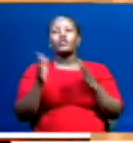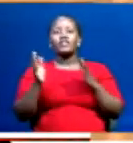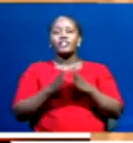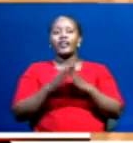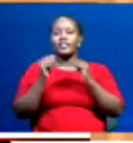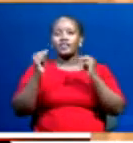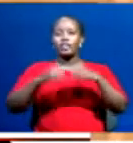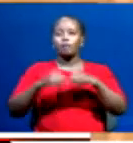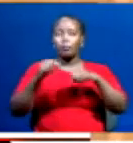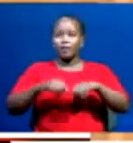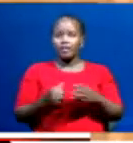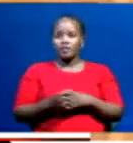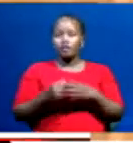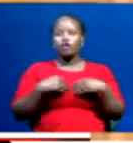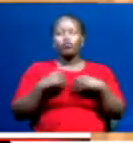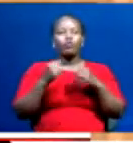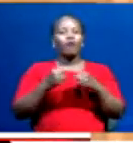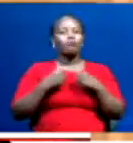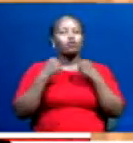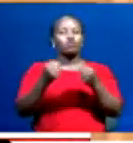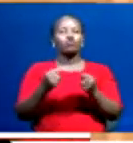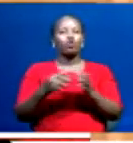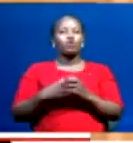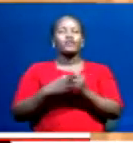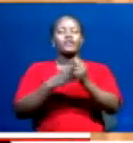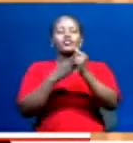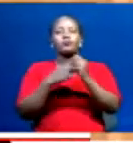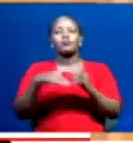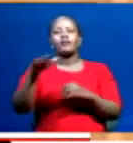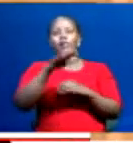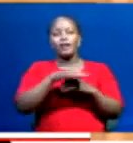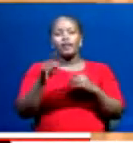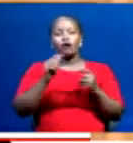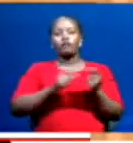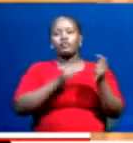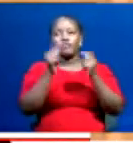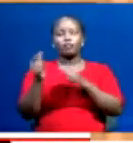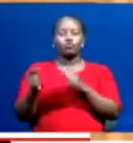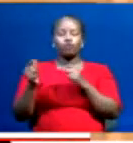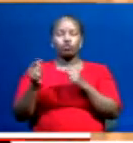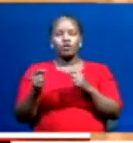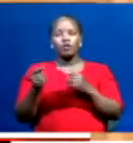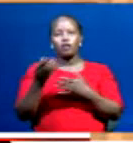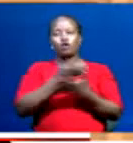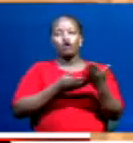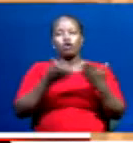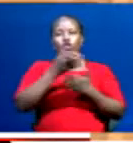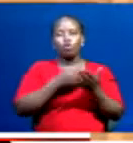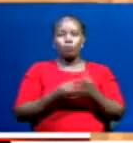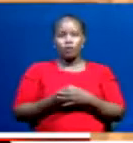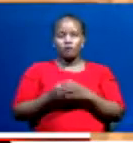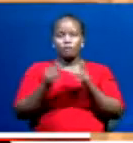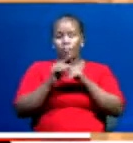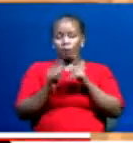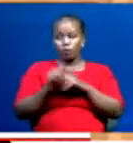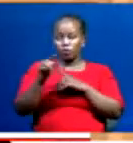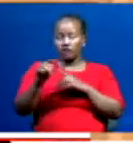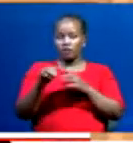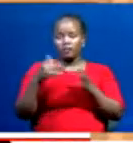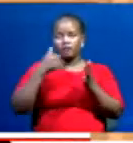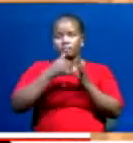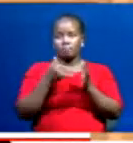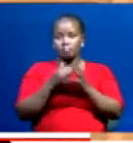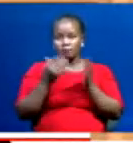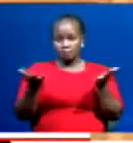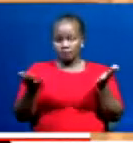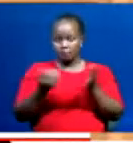provide strong leadership in the area of our transition into the green economy. And what does that involve? From the perspective of trade